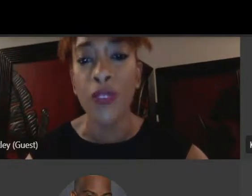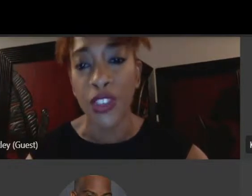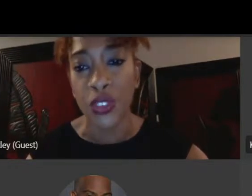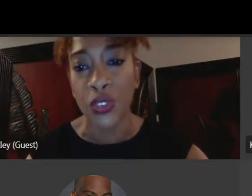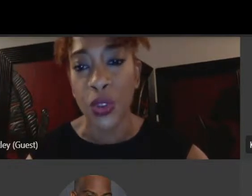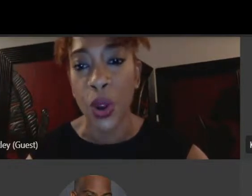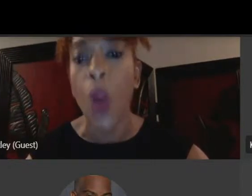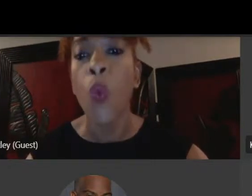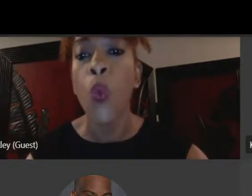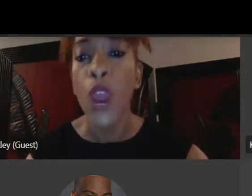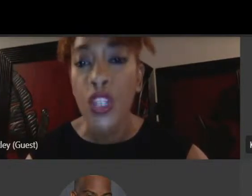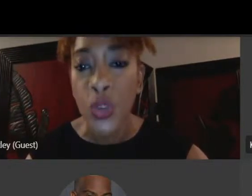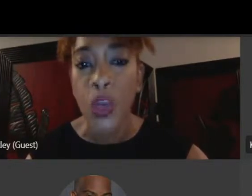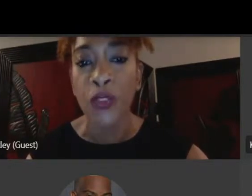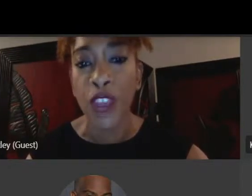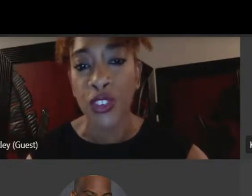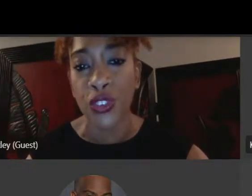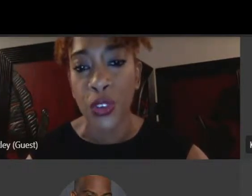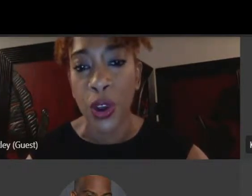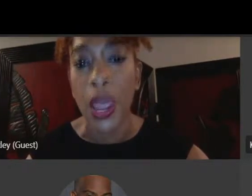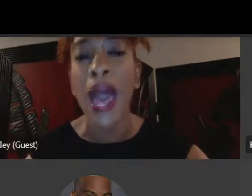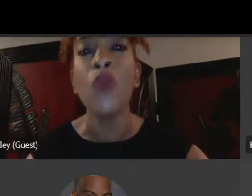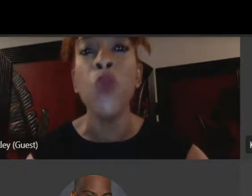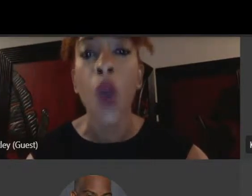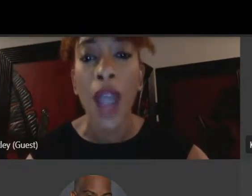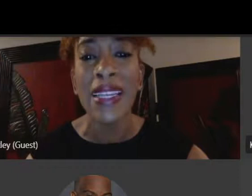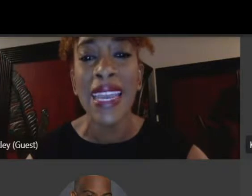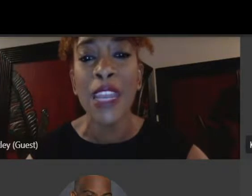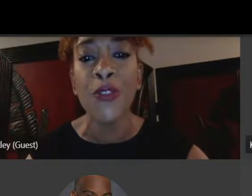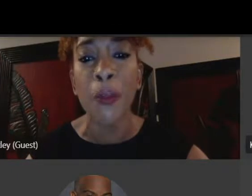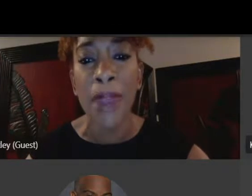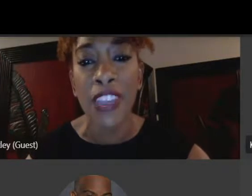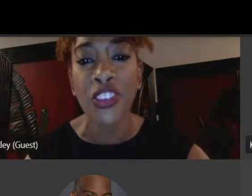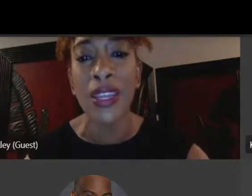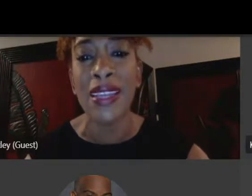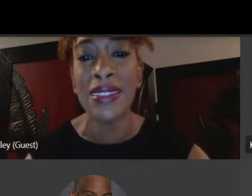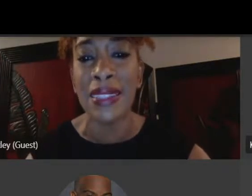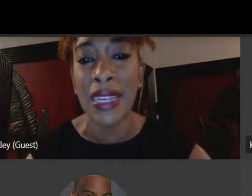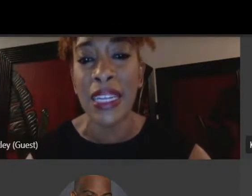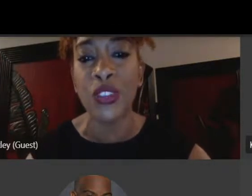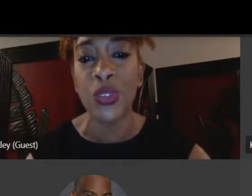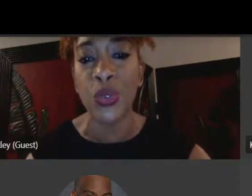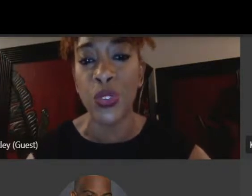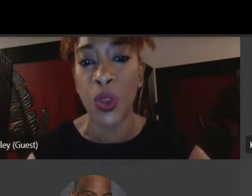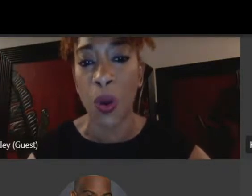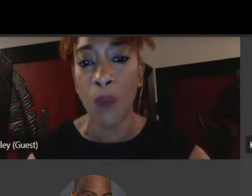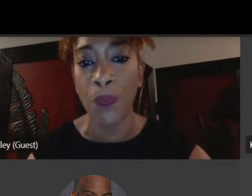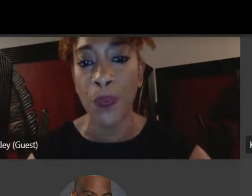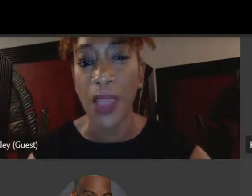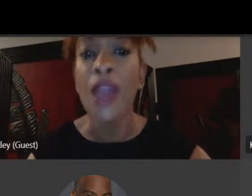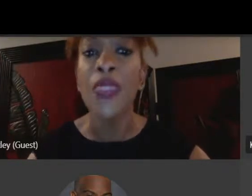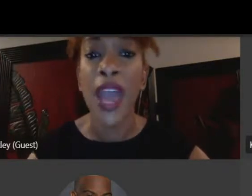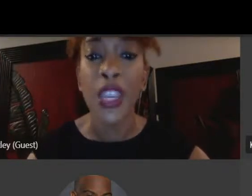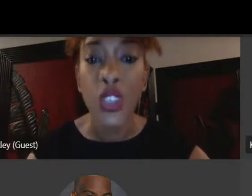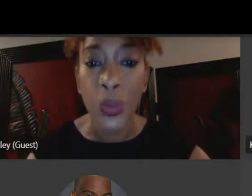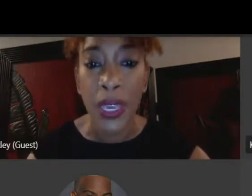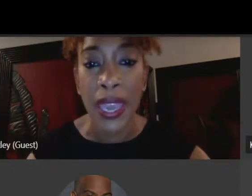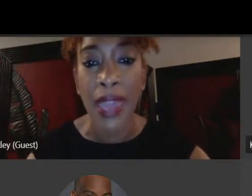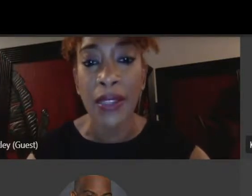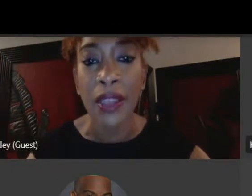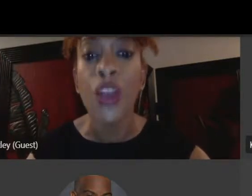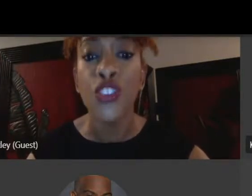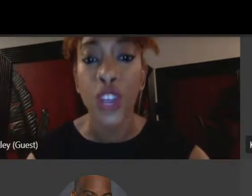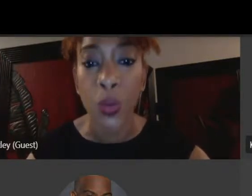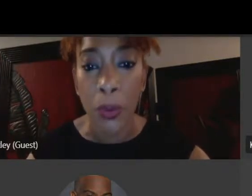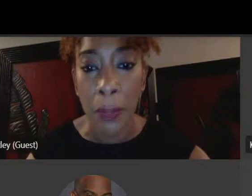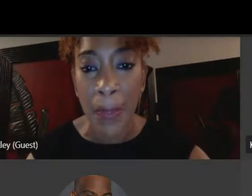we register? Where do we register? And what information is needed to do so? Thank you